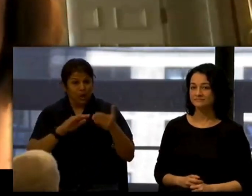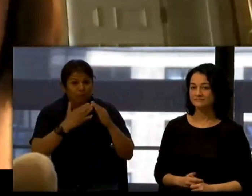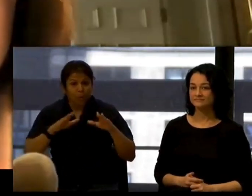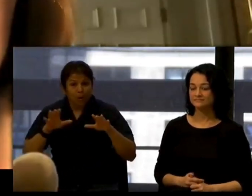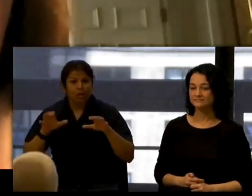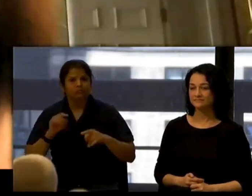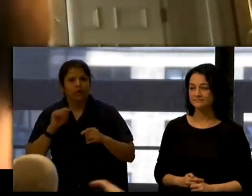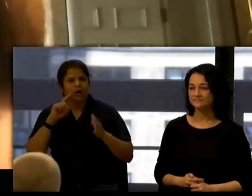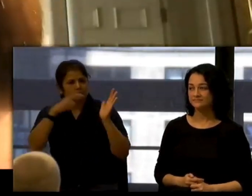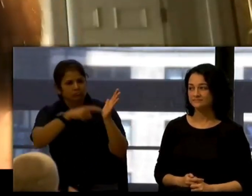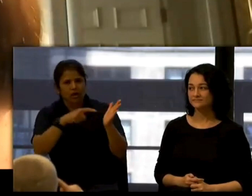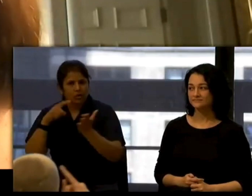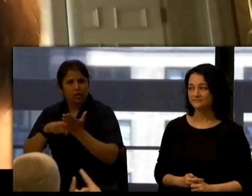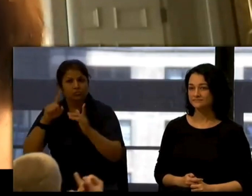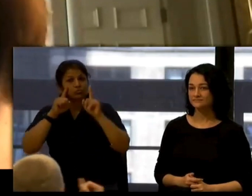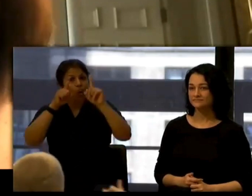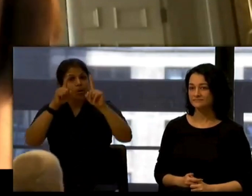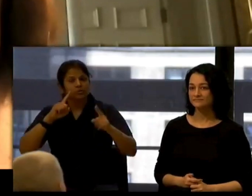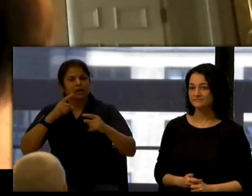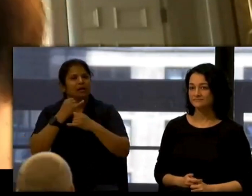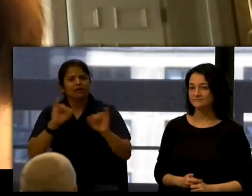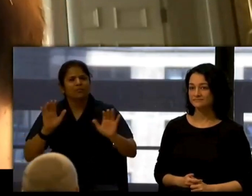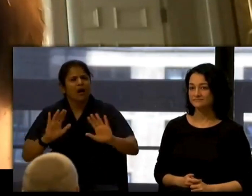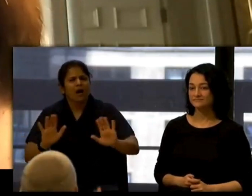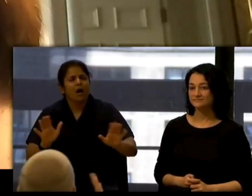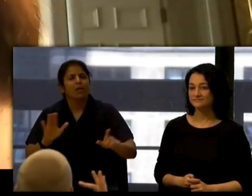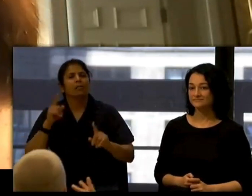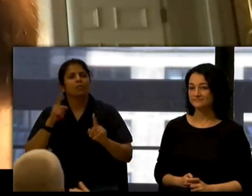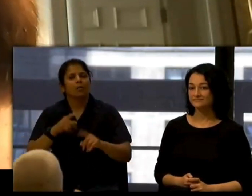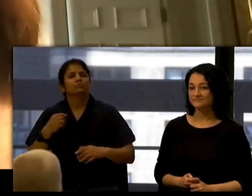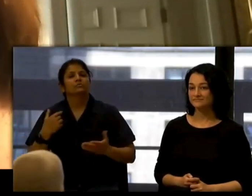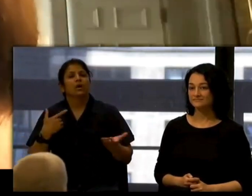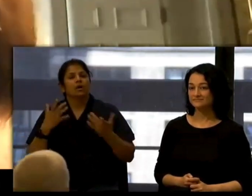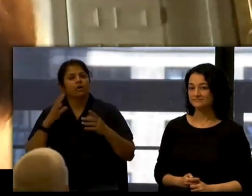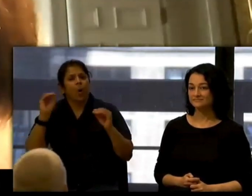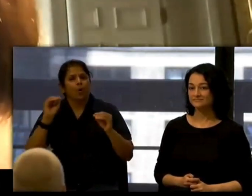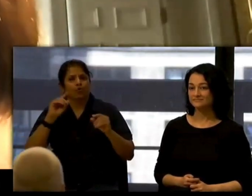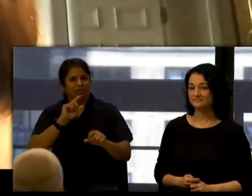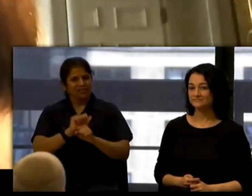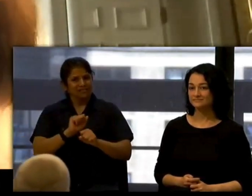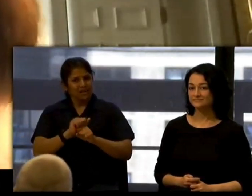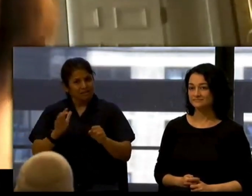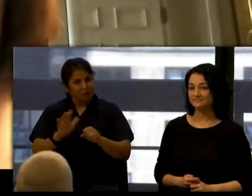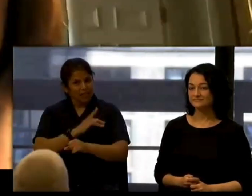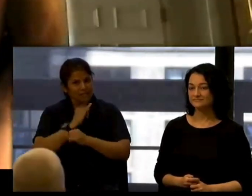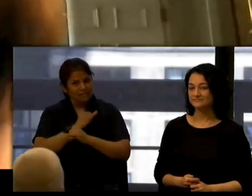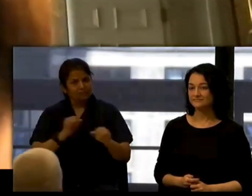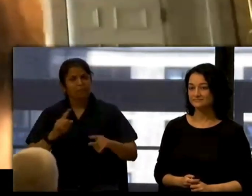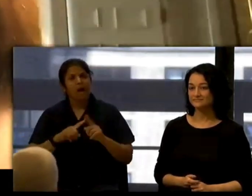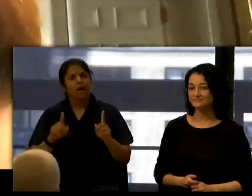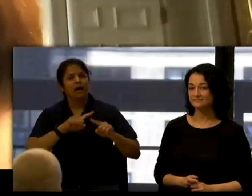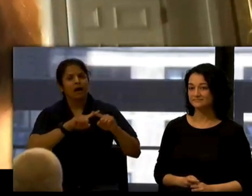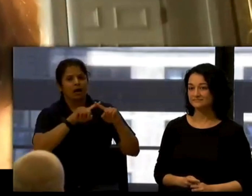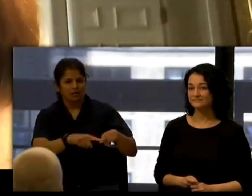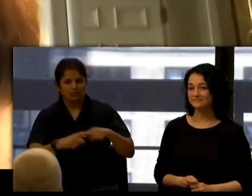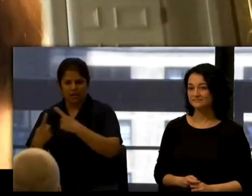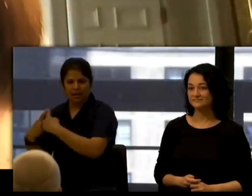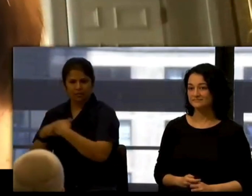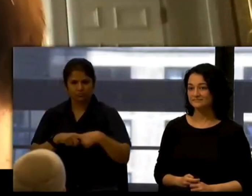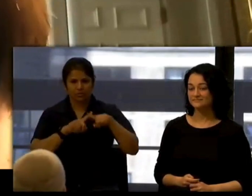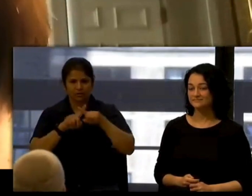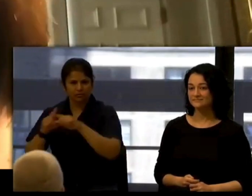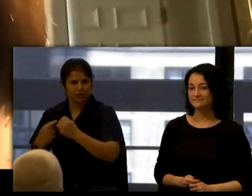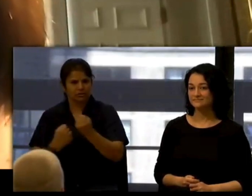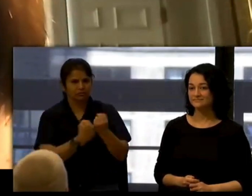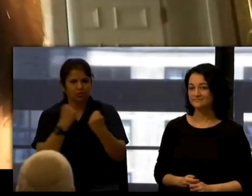not independence, because no one is truly independent, but interdependence, which in itself is a core value of the disability justice